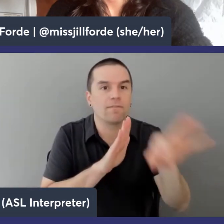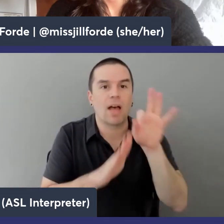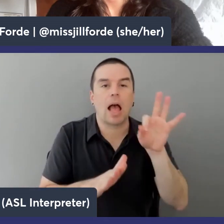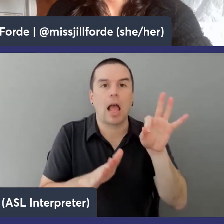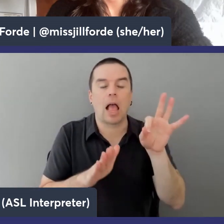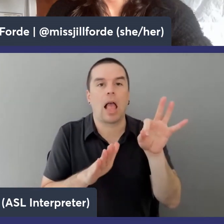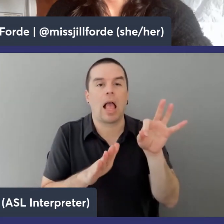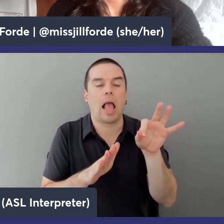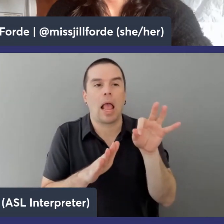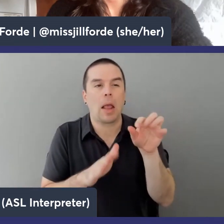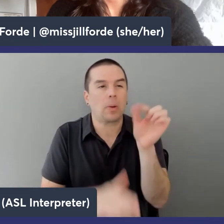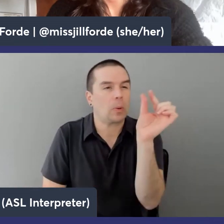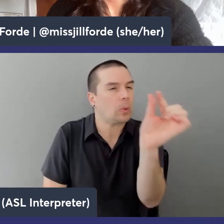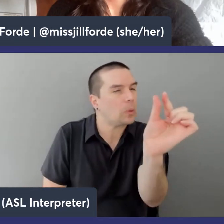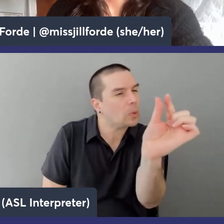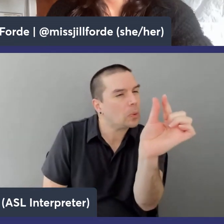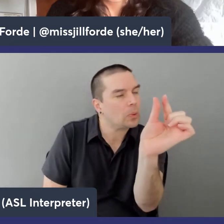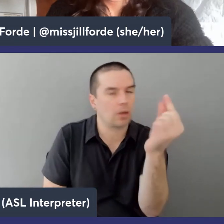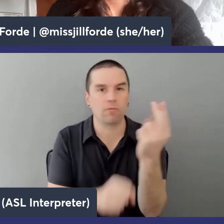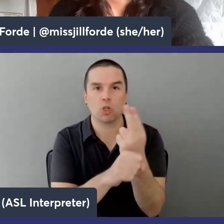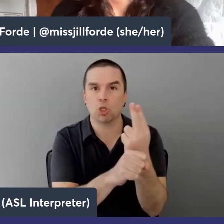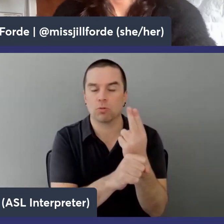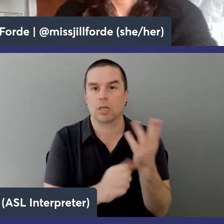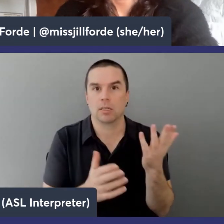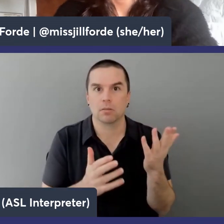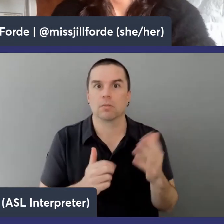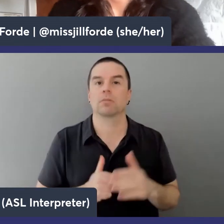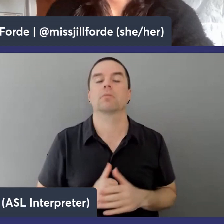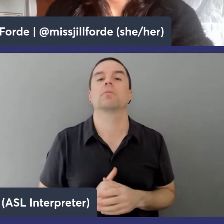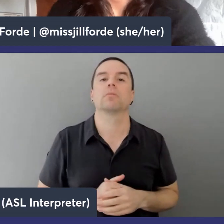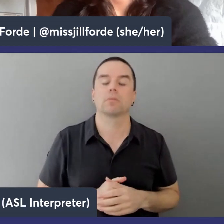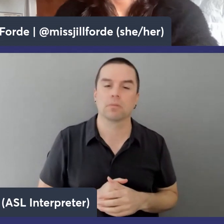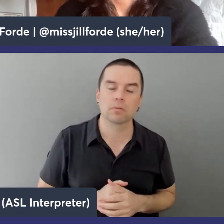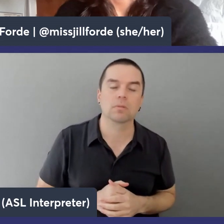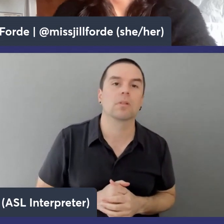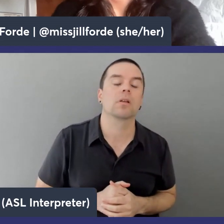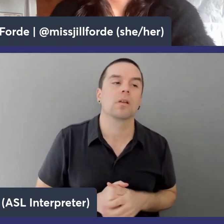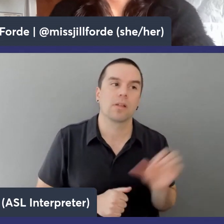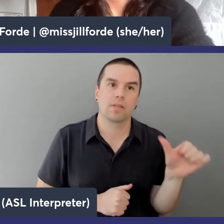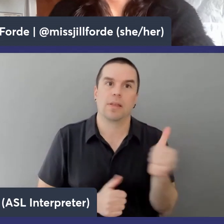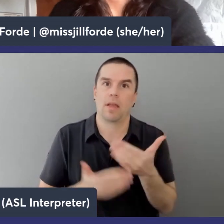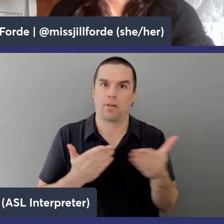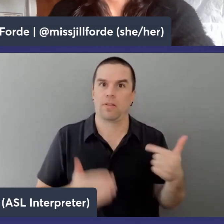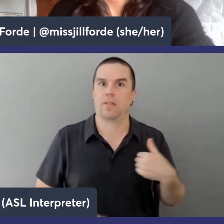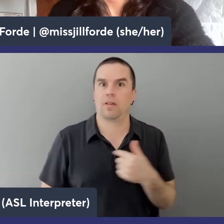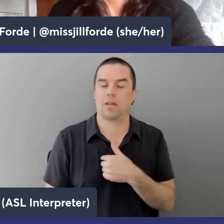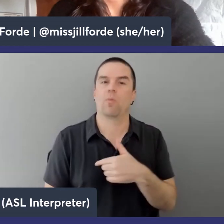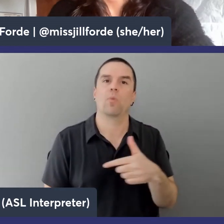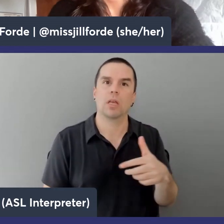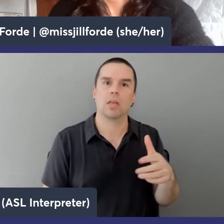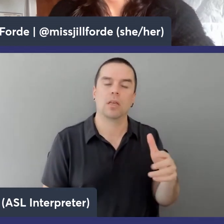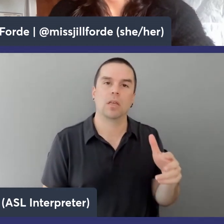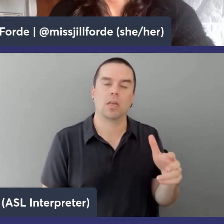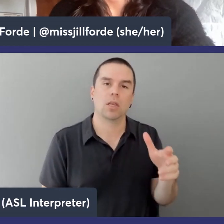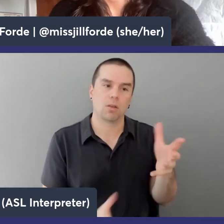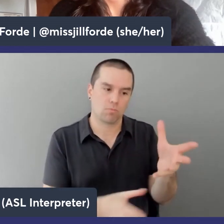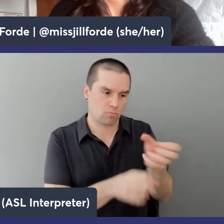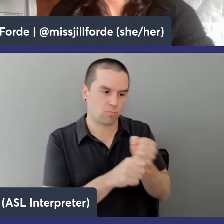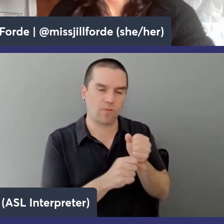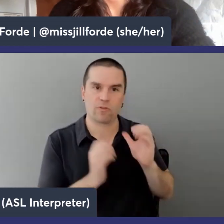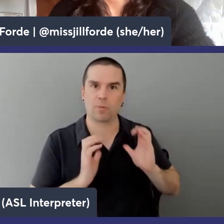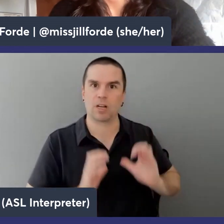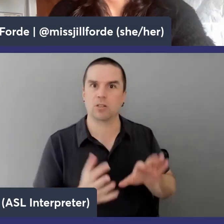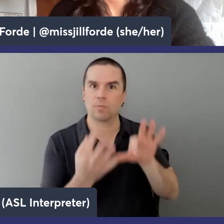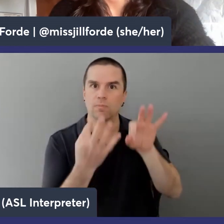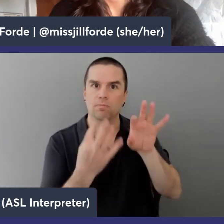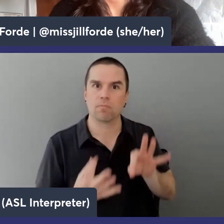case. The other thing that we heard, especially from customers, was that they had tried and went